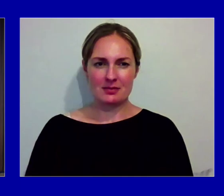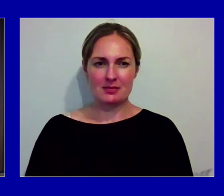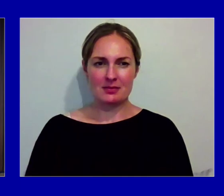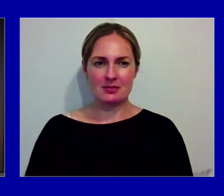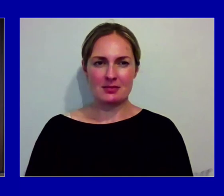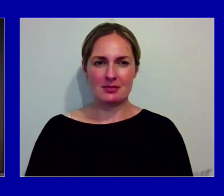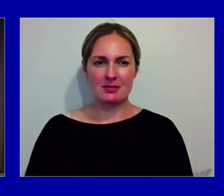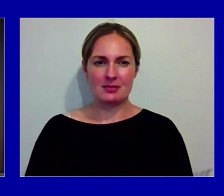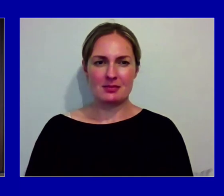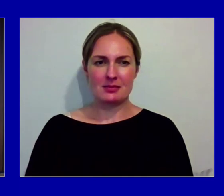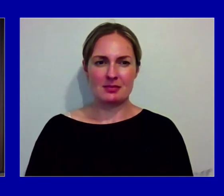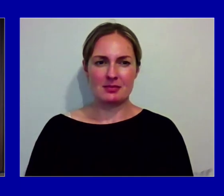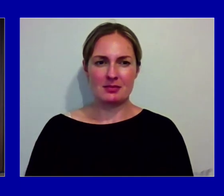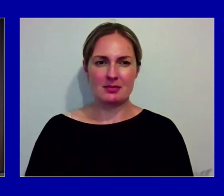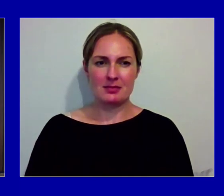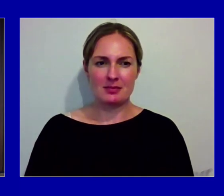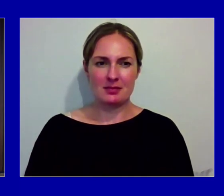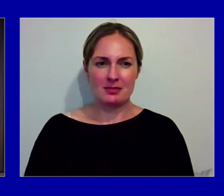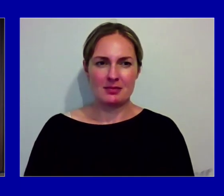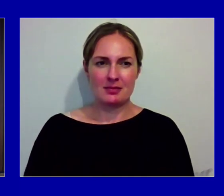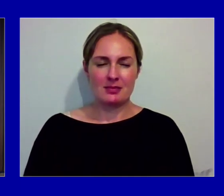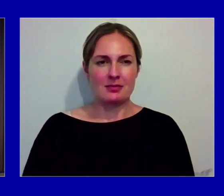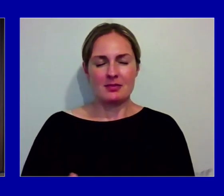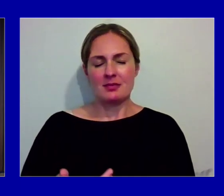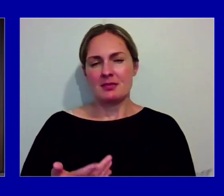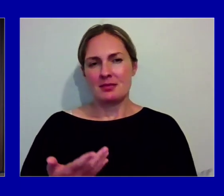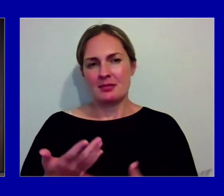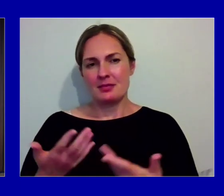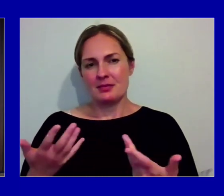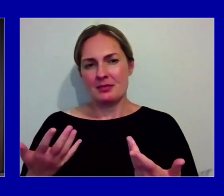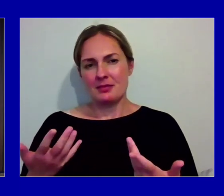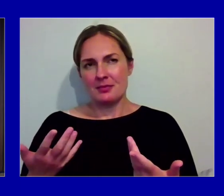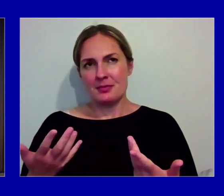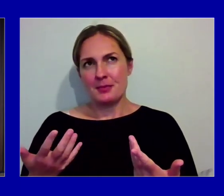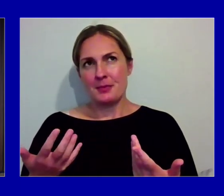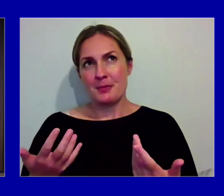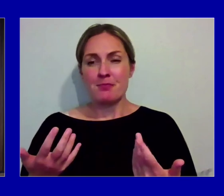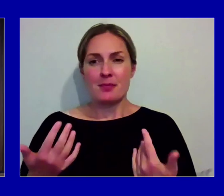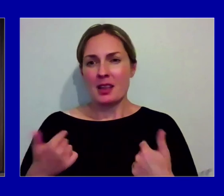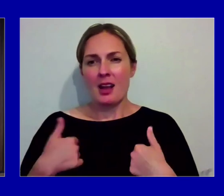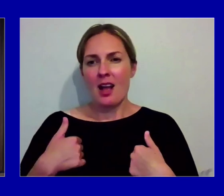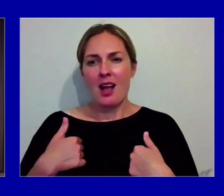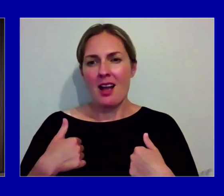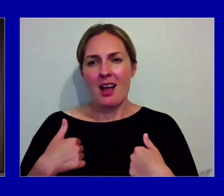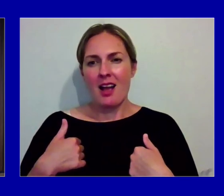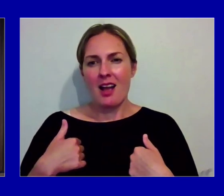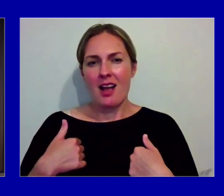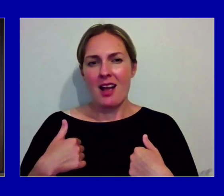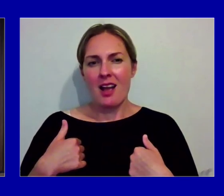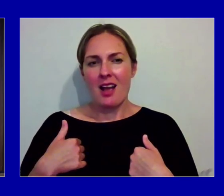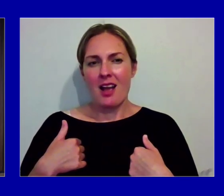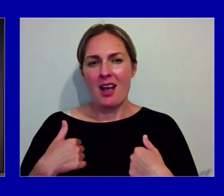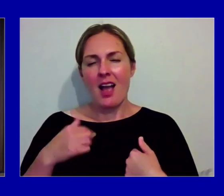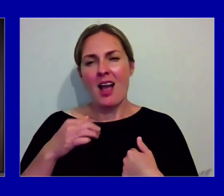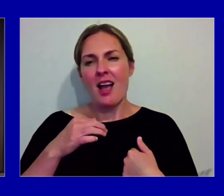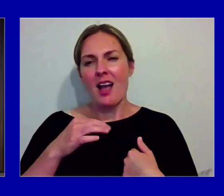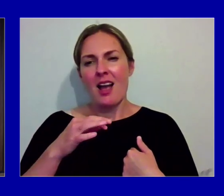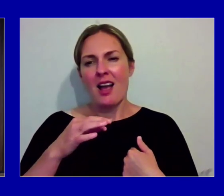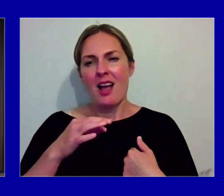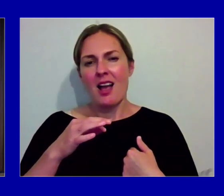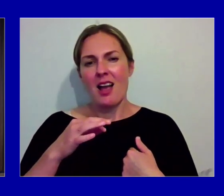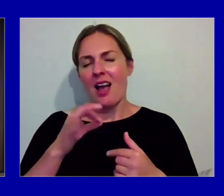that no one remembers what it was. Um, and I don't like talking about this and open, um, open